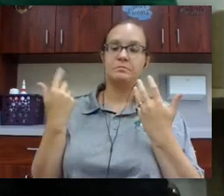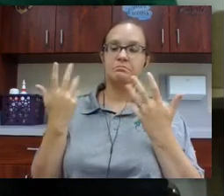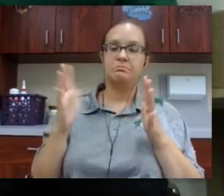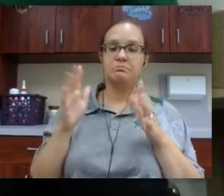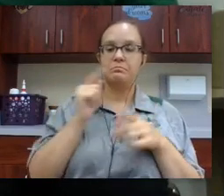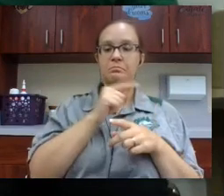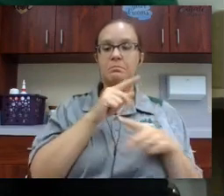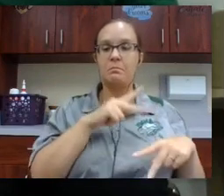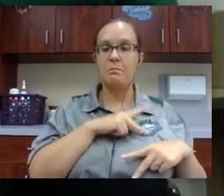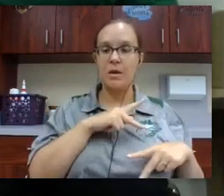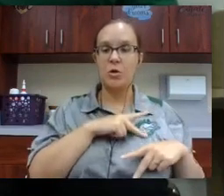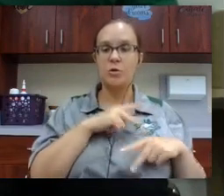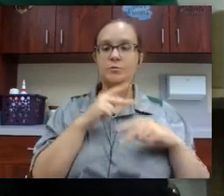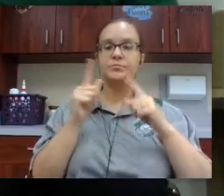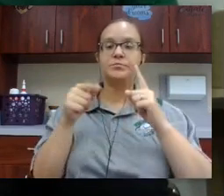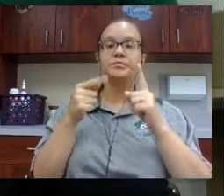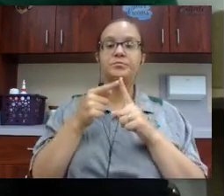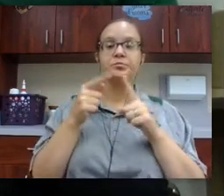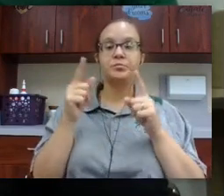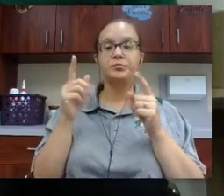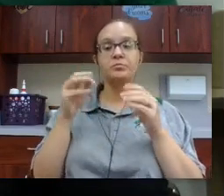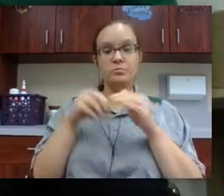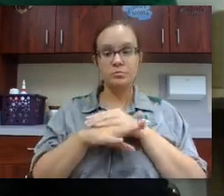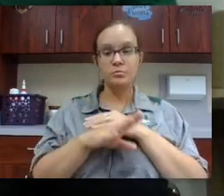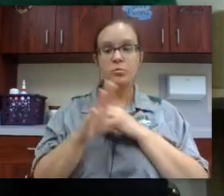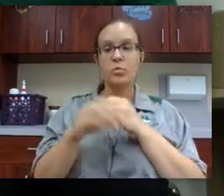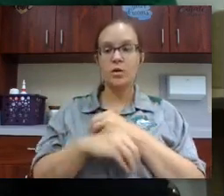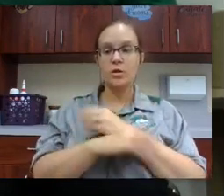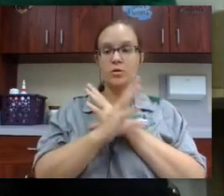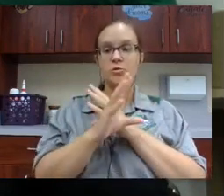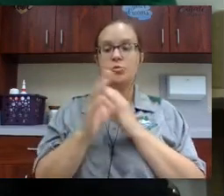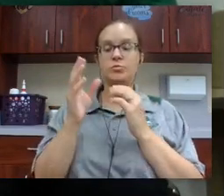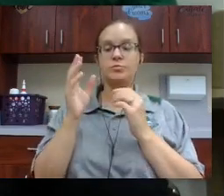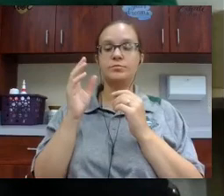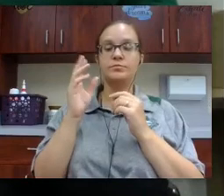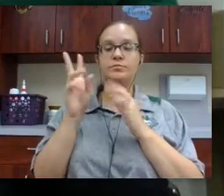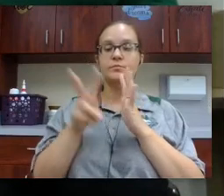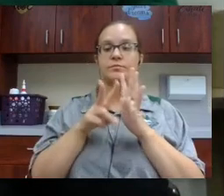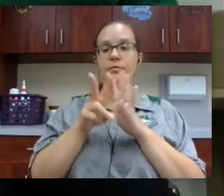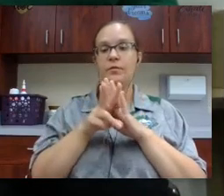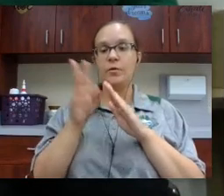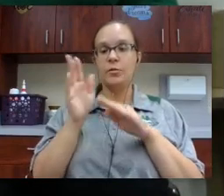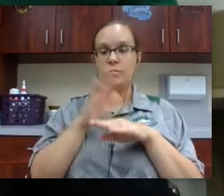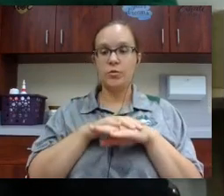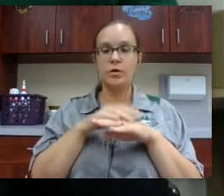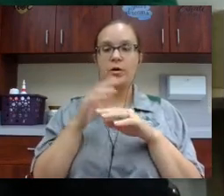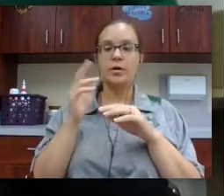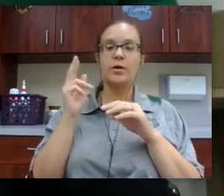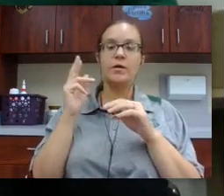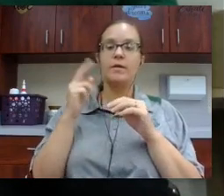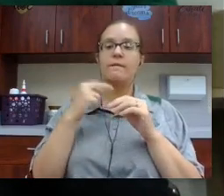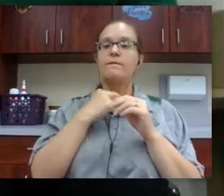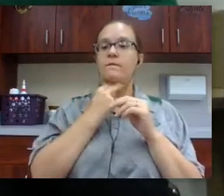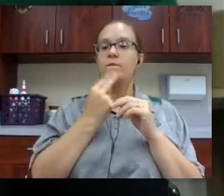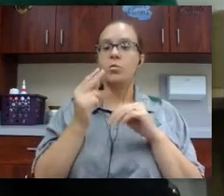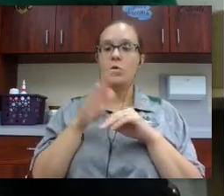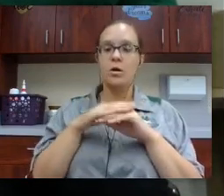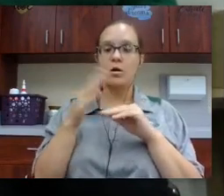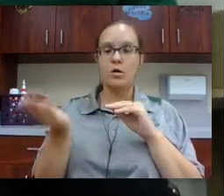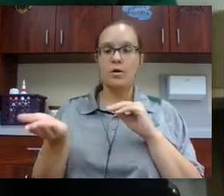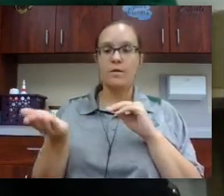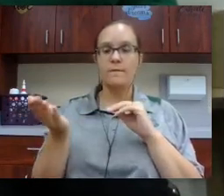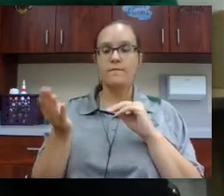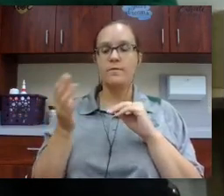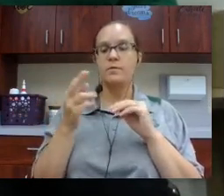what would you like to share? And when you do get in your classrooms, make sure you have your webcams on and your mics muted, okay?